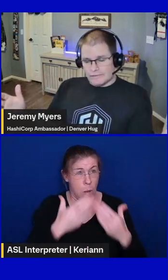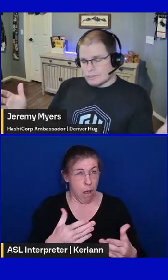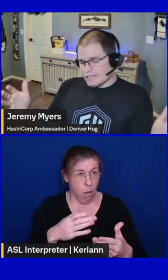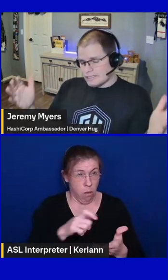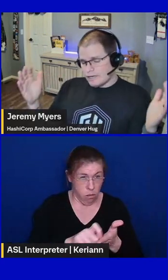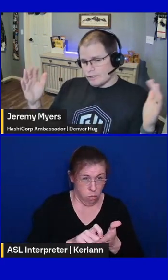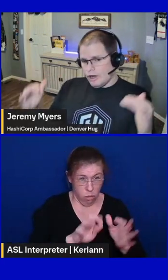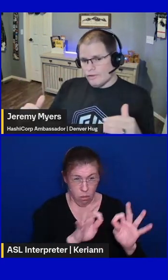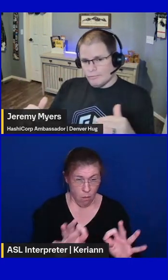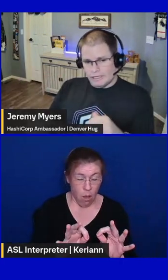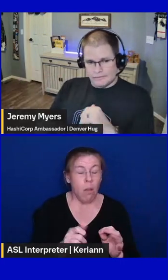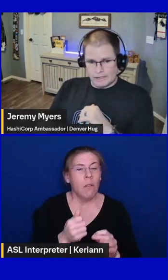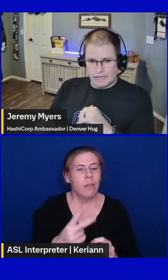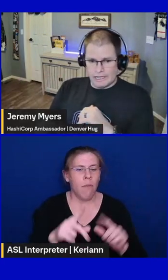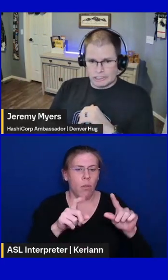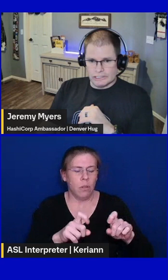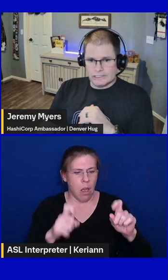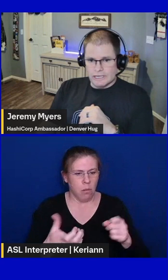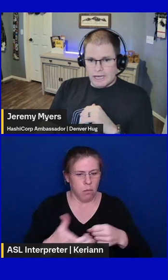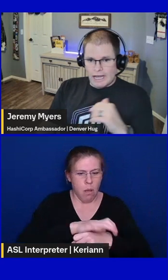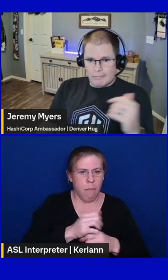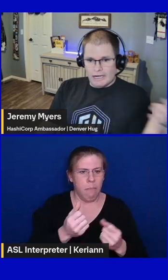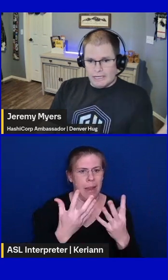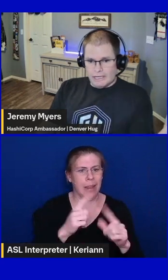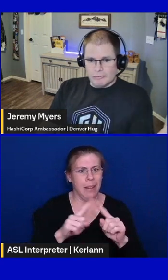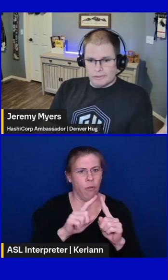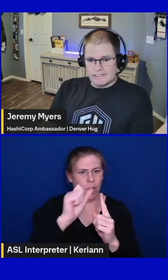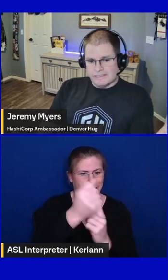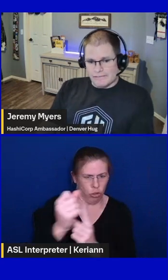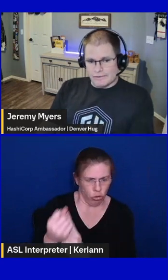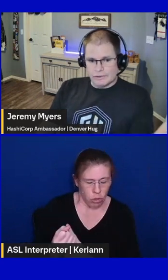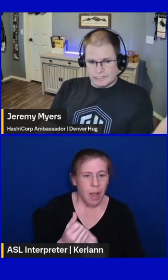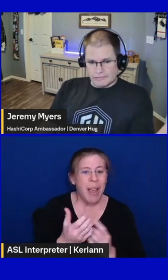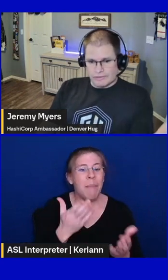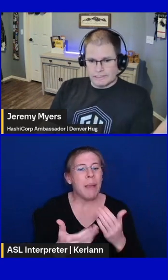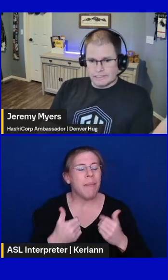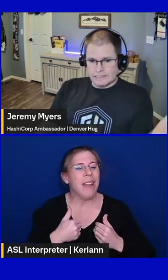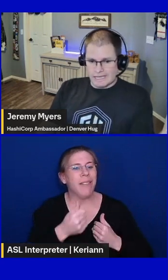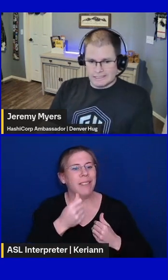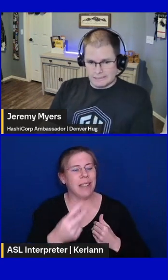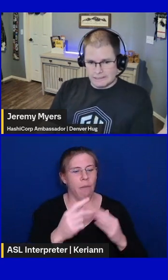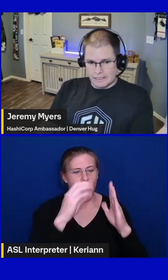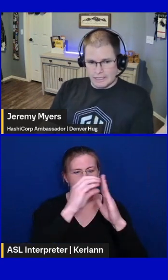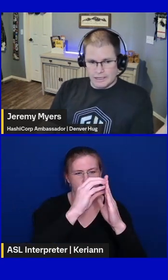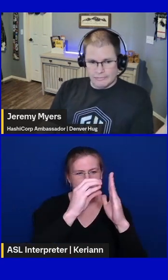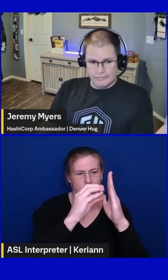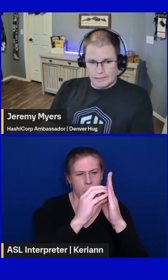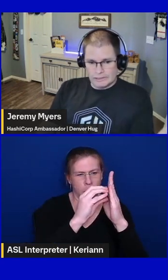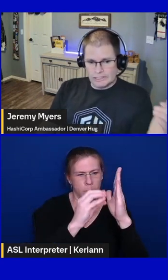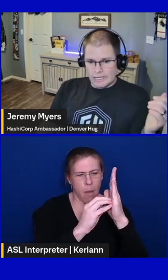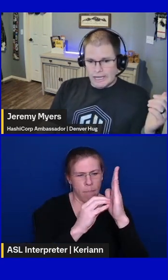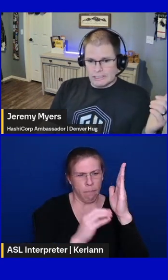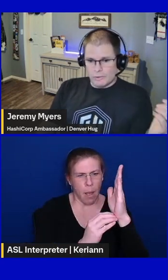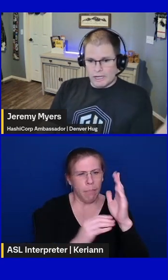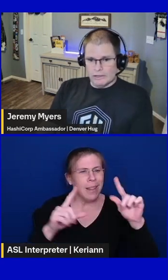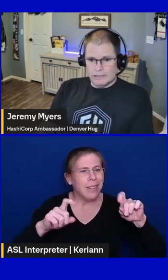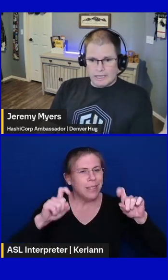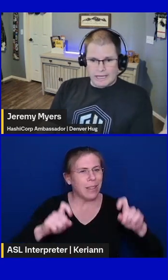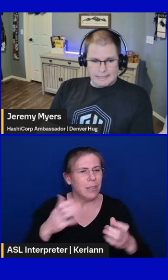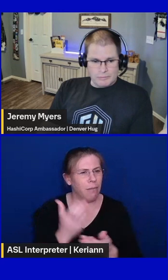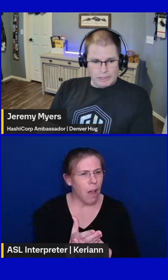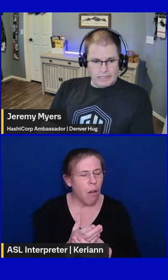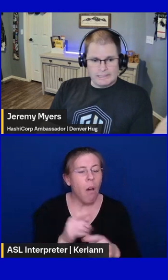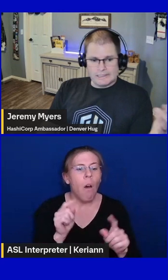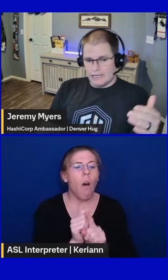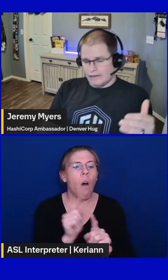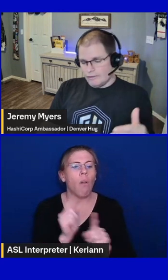have several tests to cover all the many different conditions, I might end up with several different testing files, as well